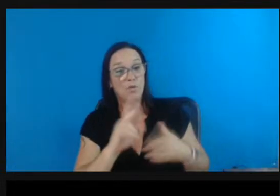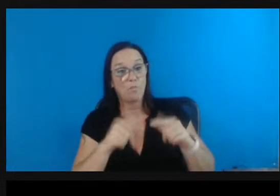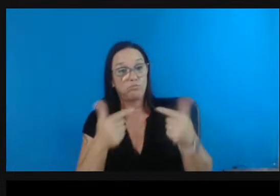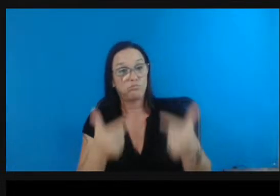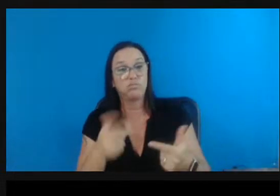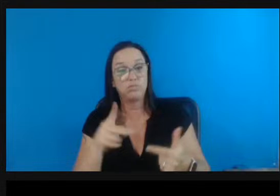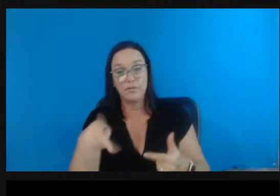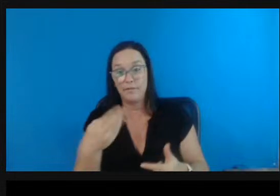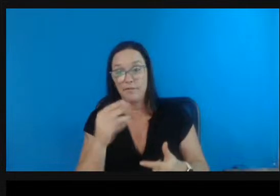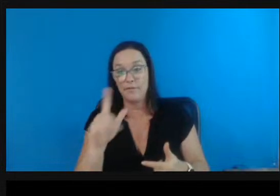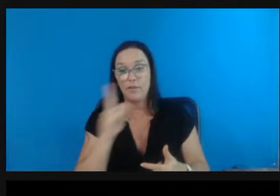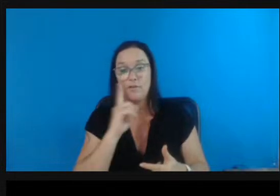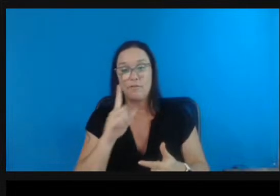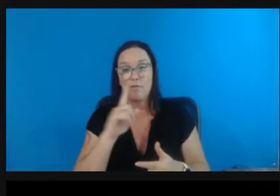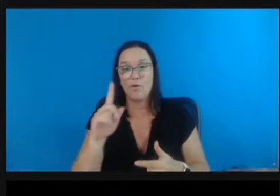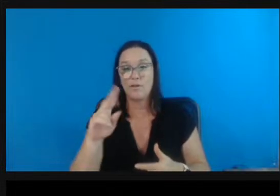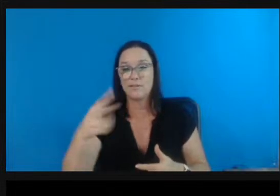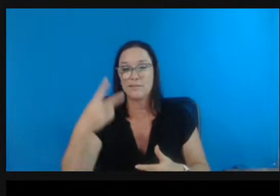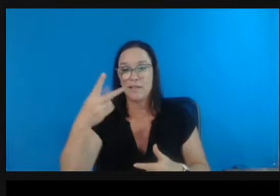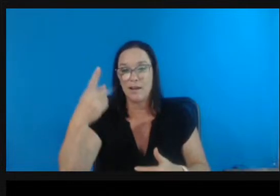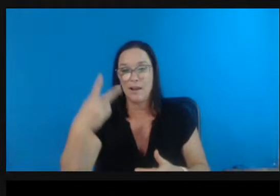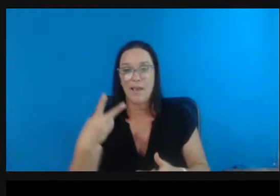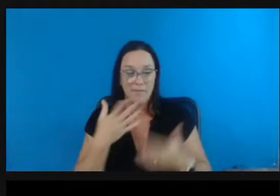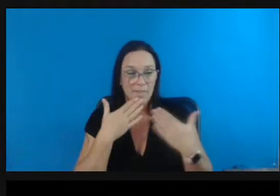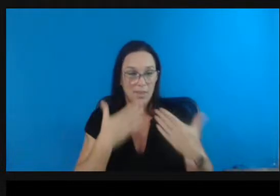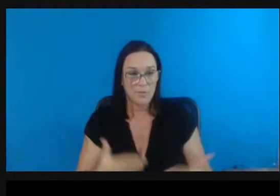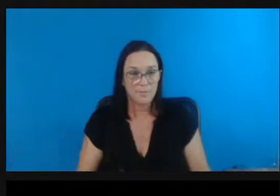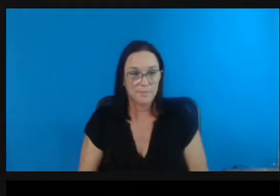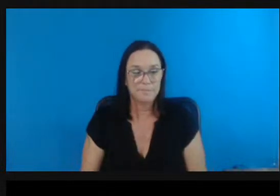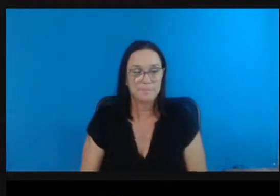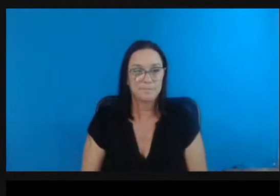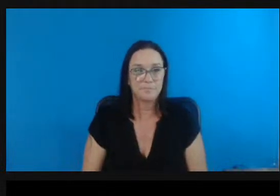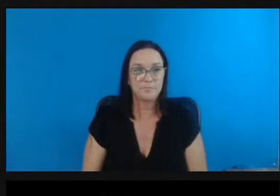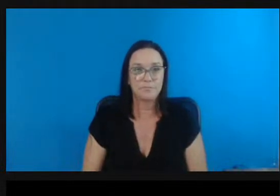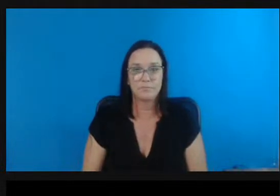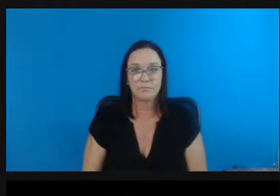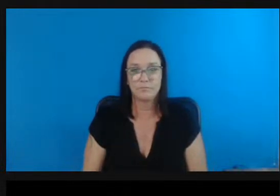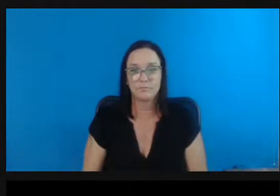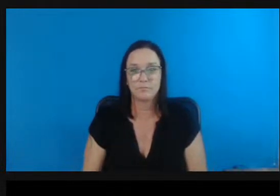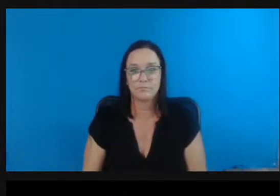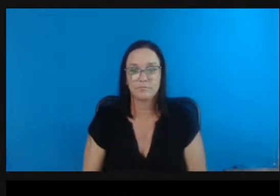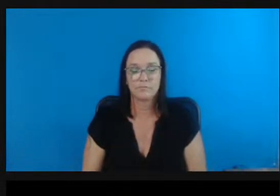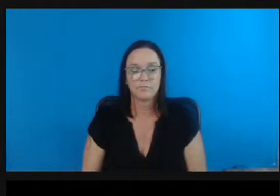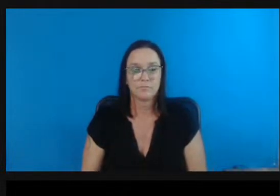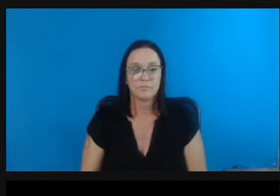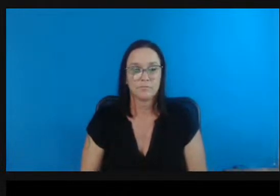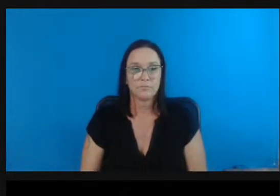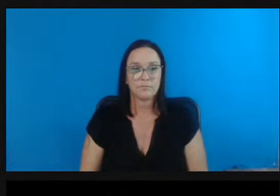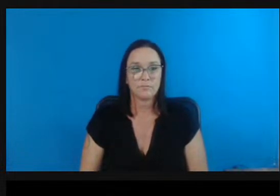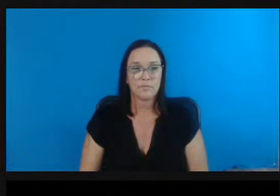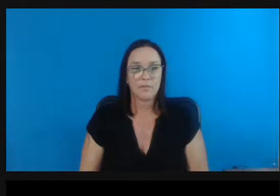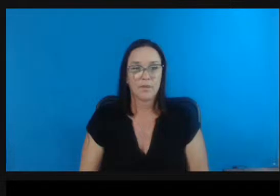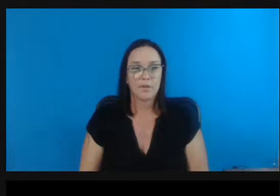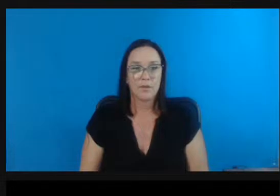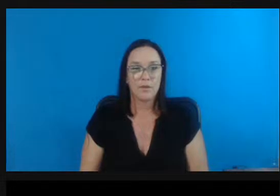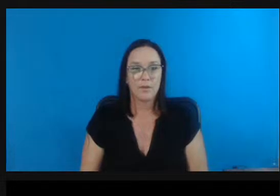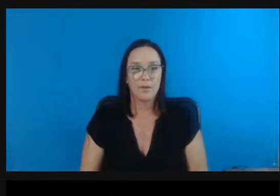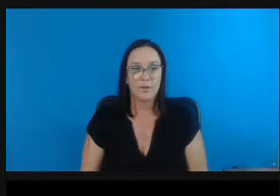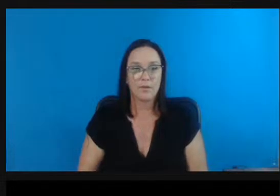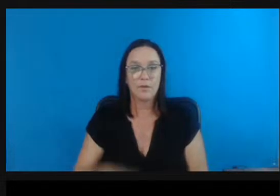the back half. Thank you. You got it. All right. Welcome back there, Phil.